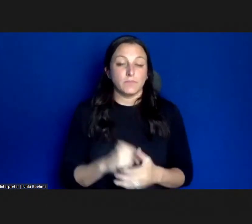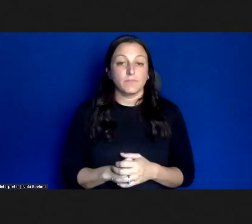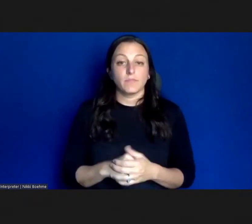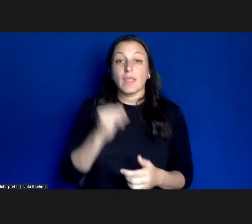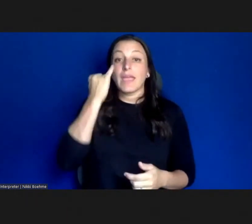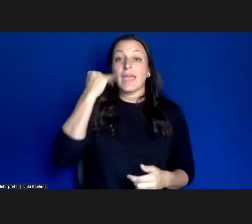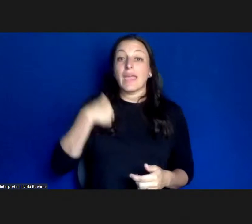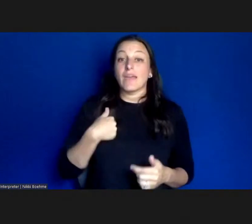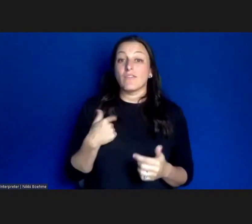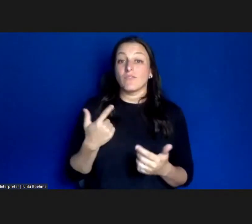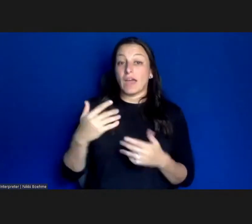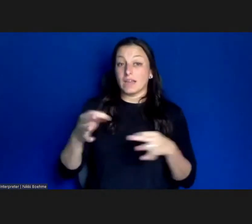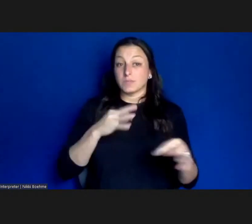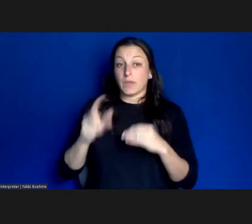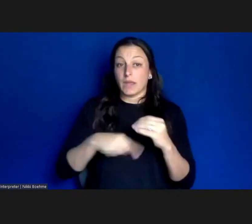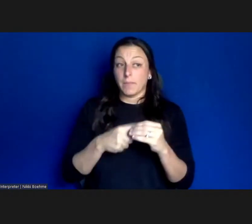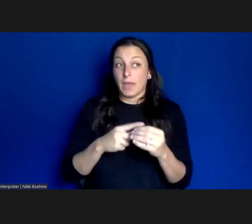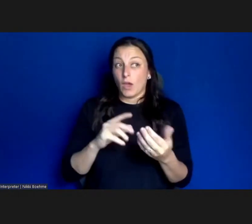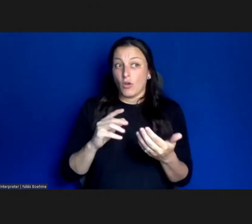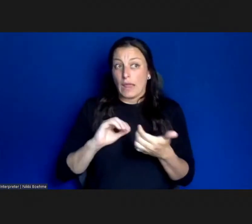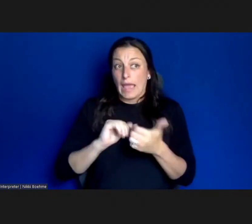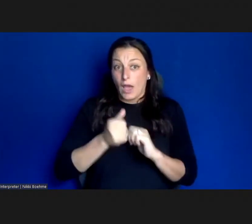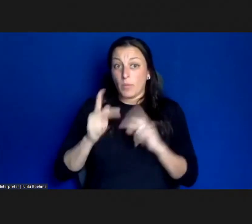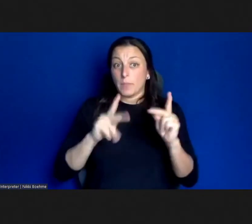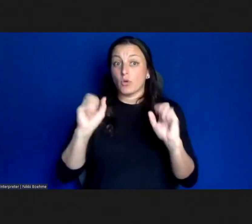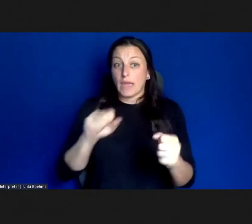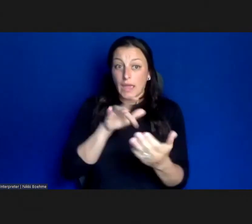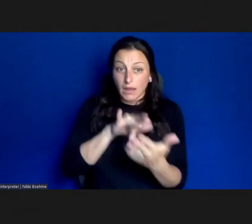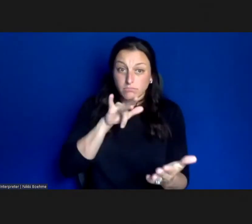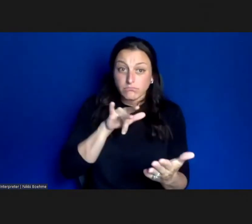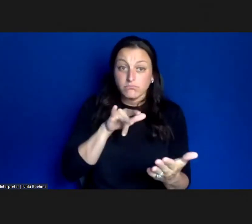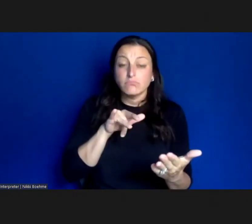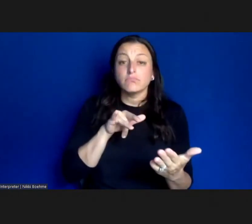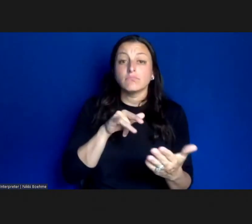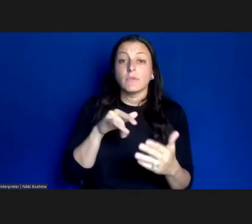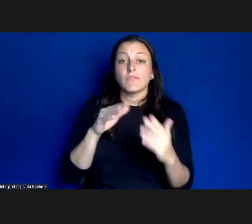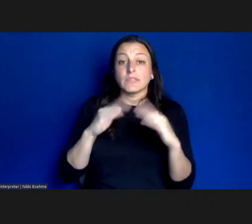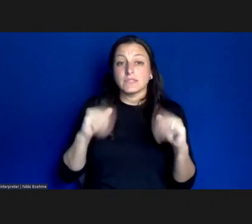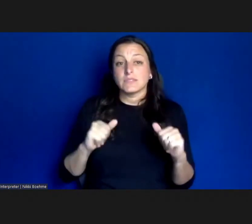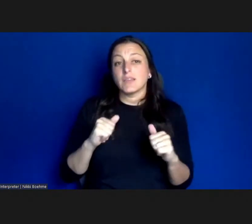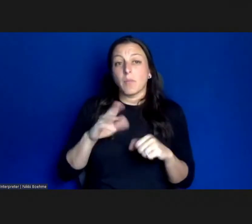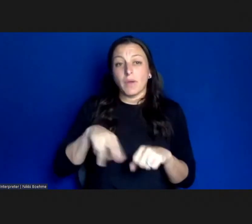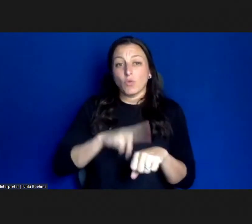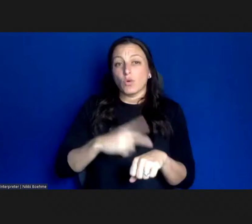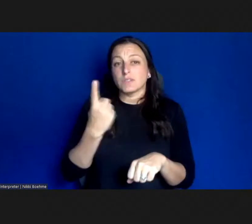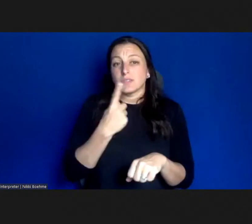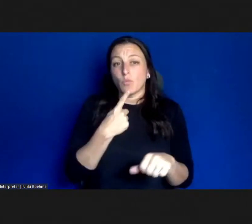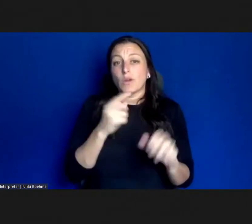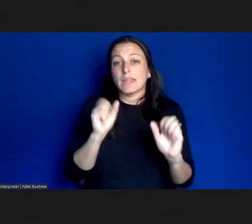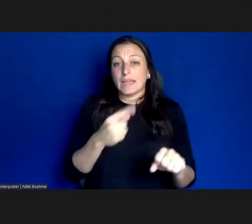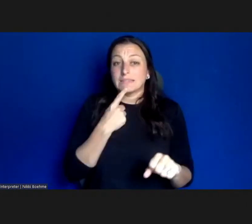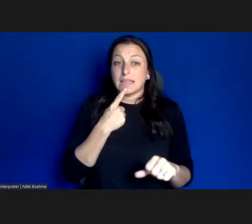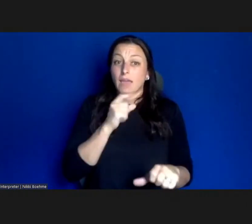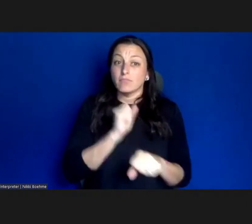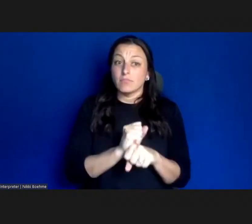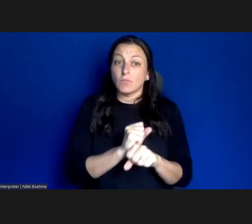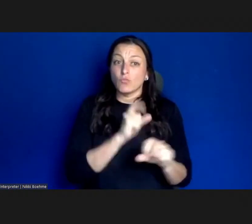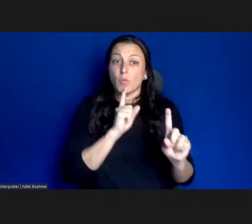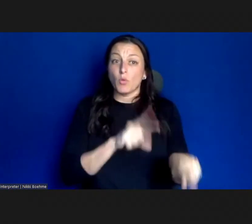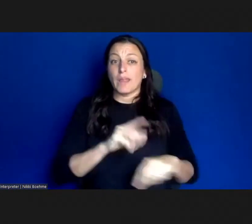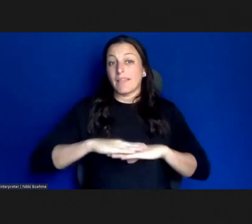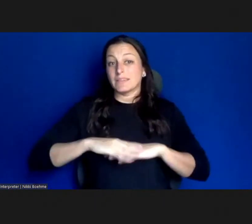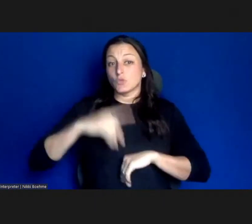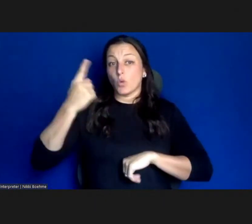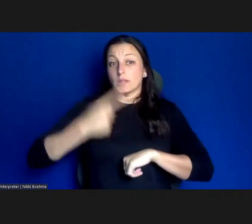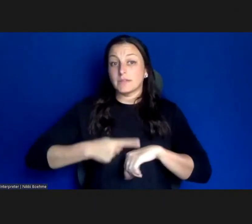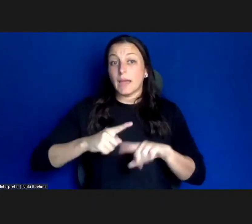speak to where the risks for abuse are, then of course someone could purport to be accurately reporting at least once. But